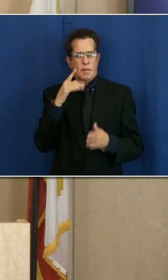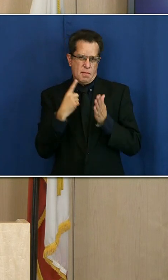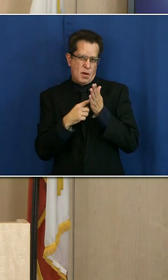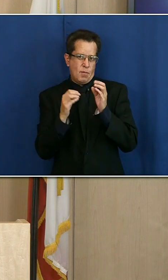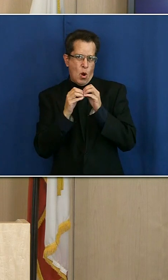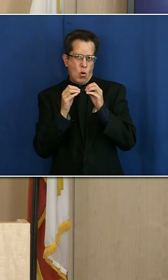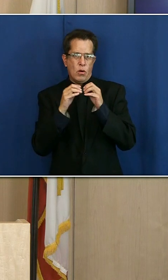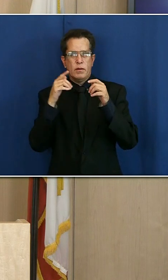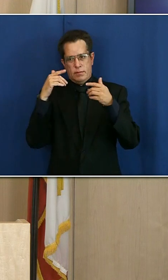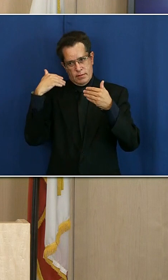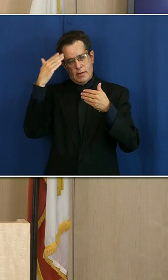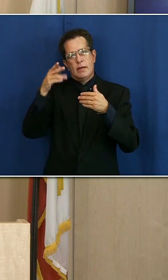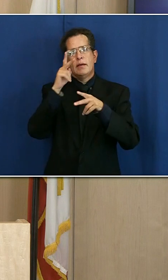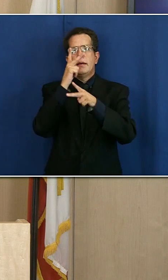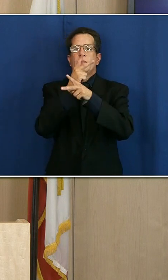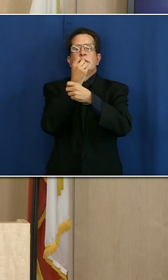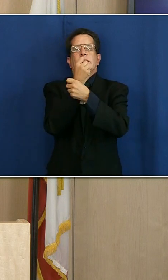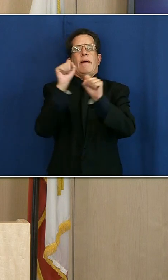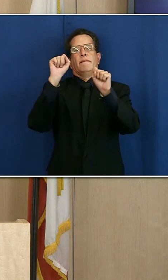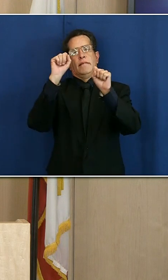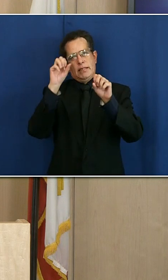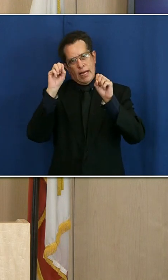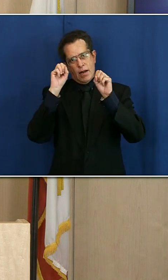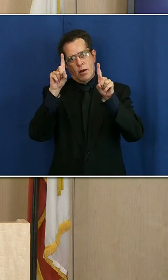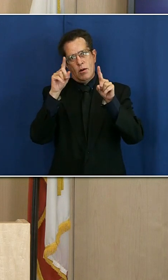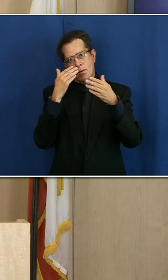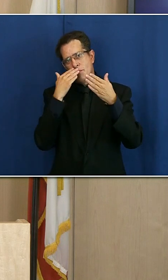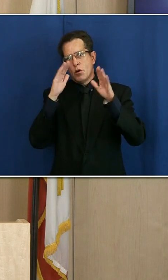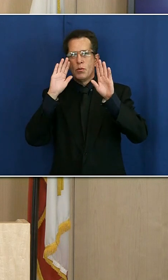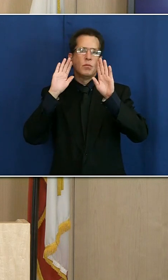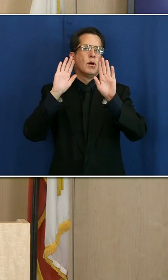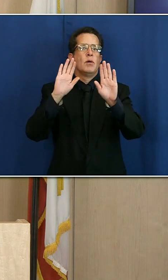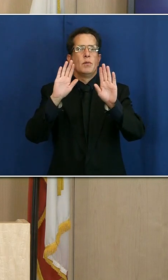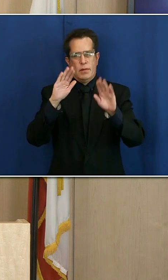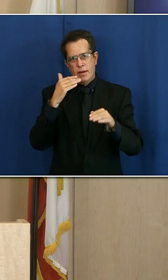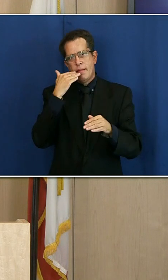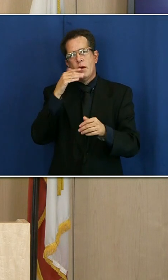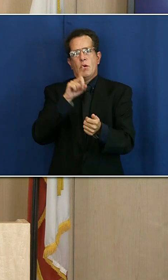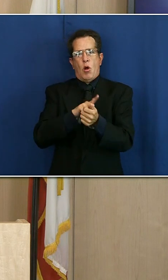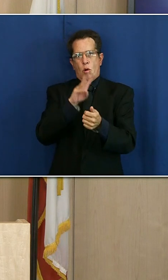Until then, please stay safe, San Diego. And again, we want to thank Dr.